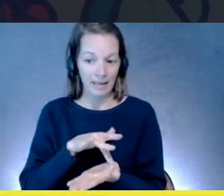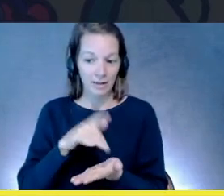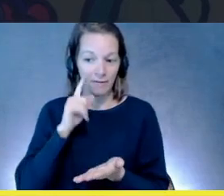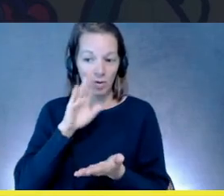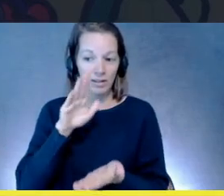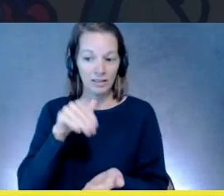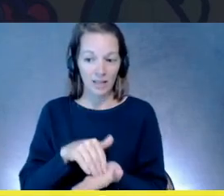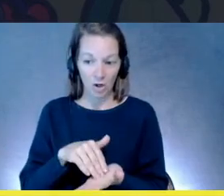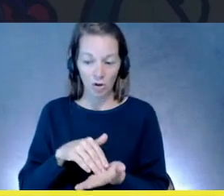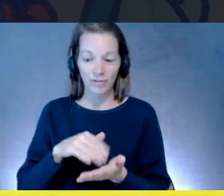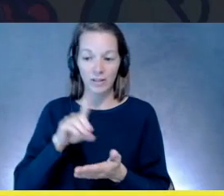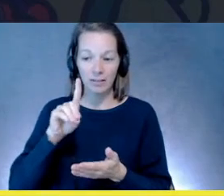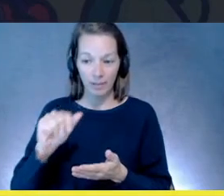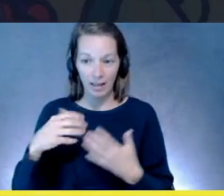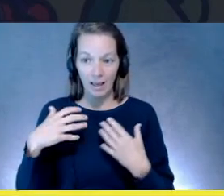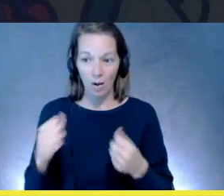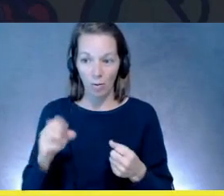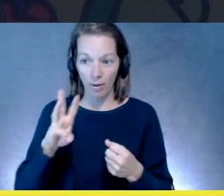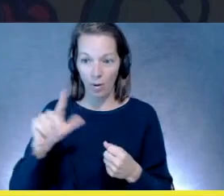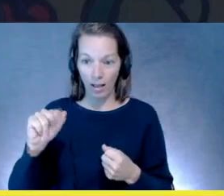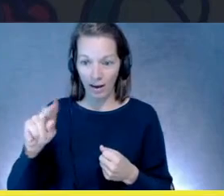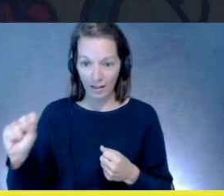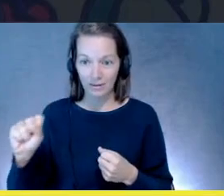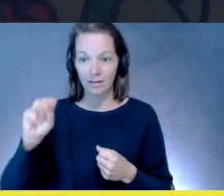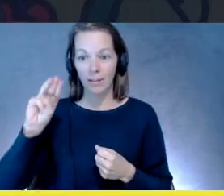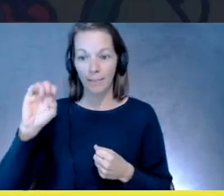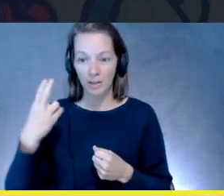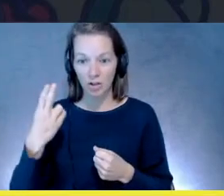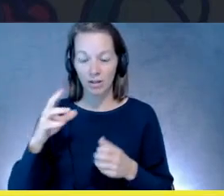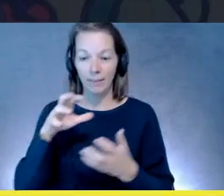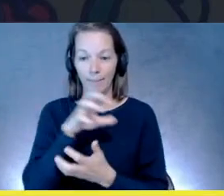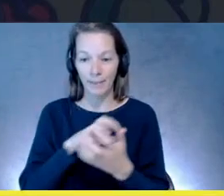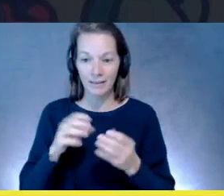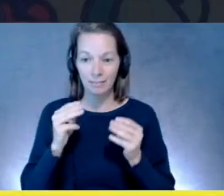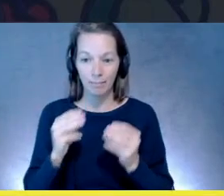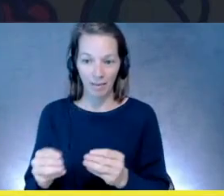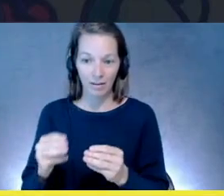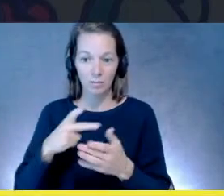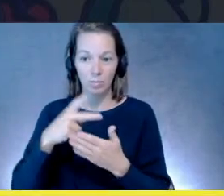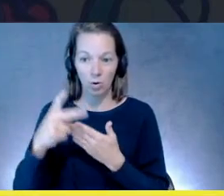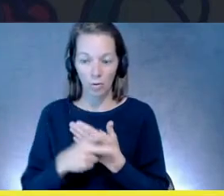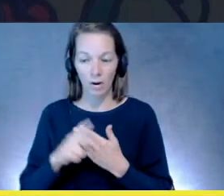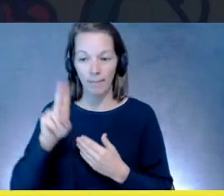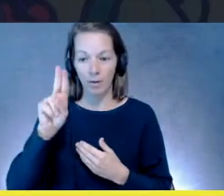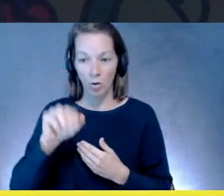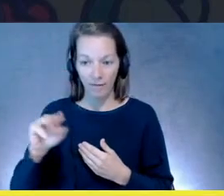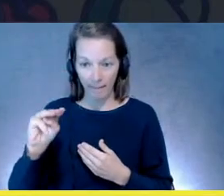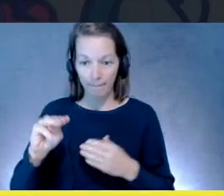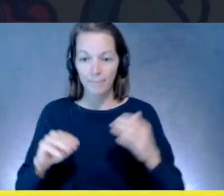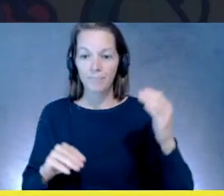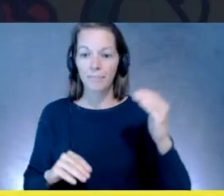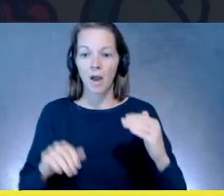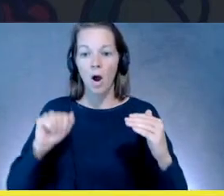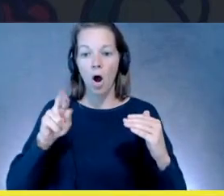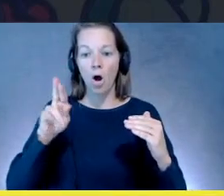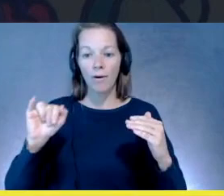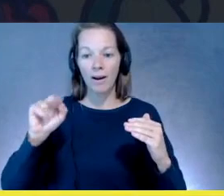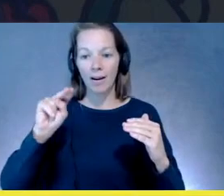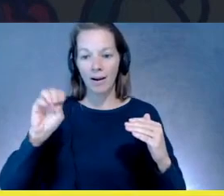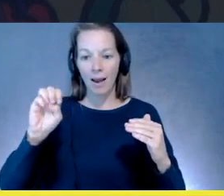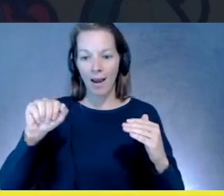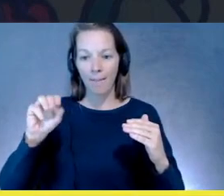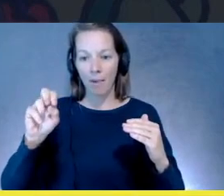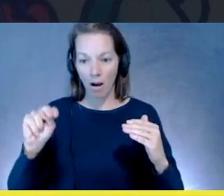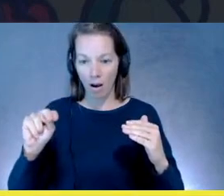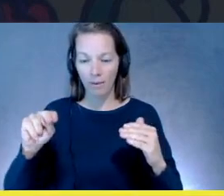and Wellness and the Michigan Mixed Methods Program at the University of Michigan. After that, we'll hear from Ari Naiman, who is a PhD